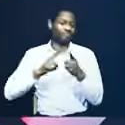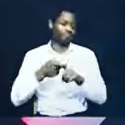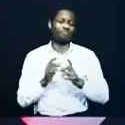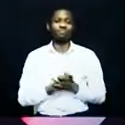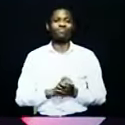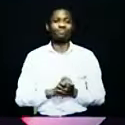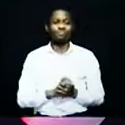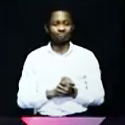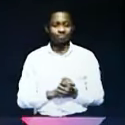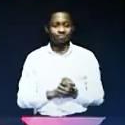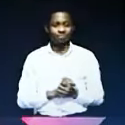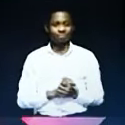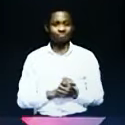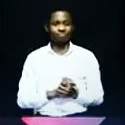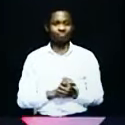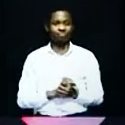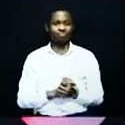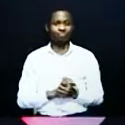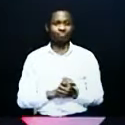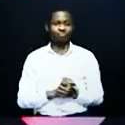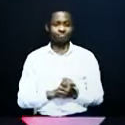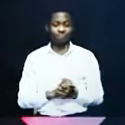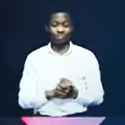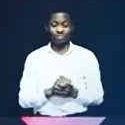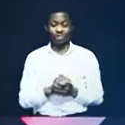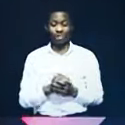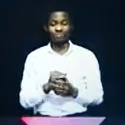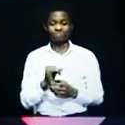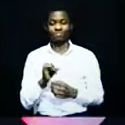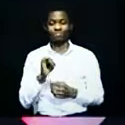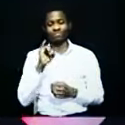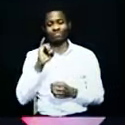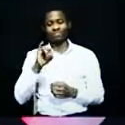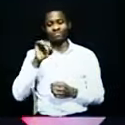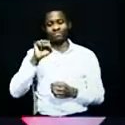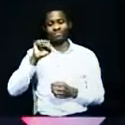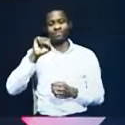Isaiah points Israel to their strength.